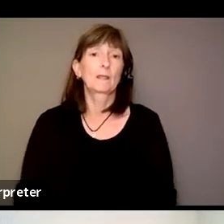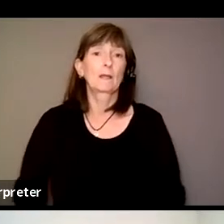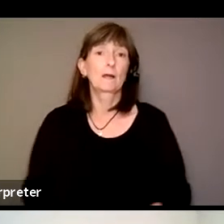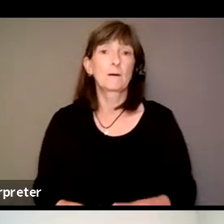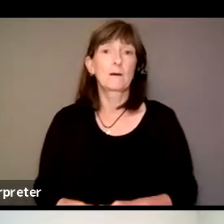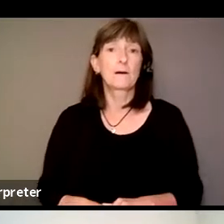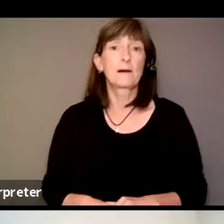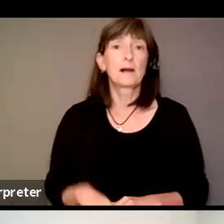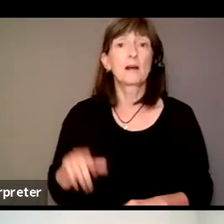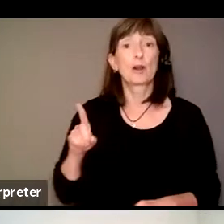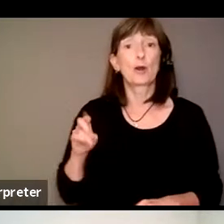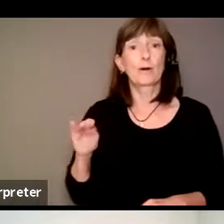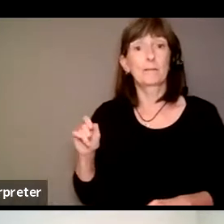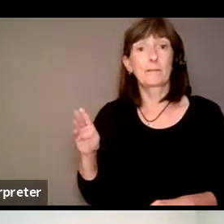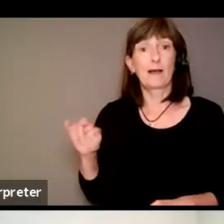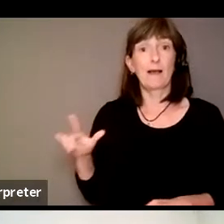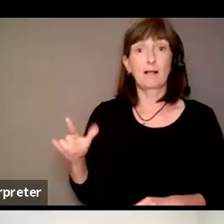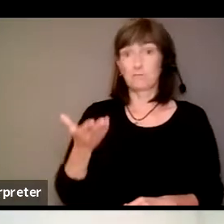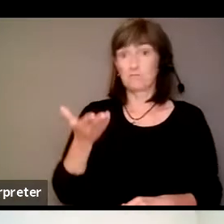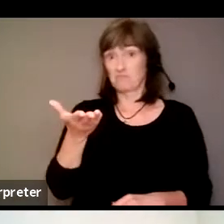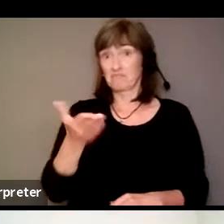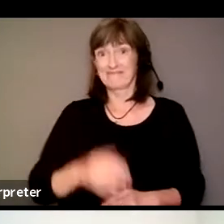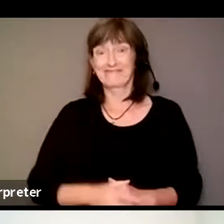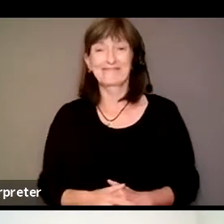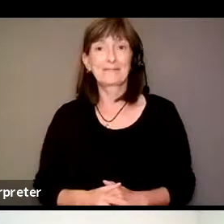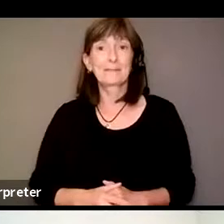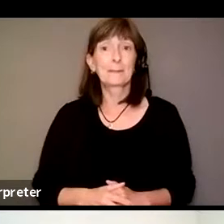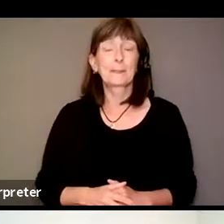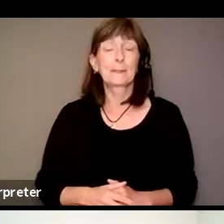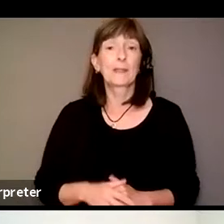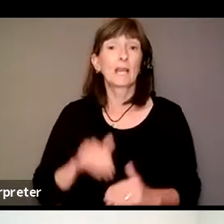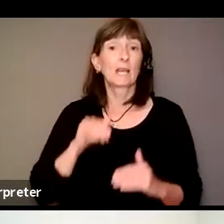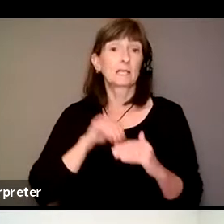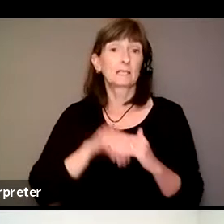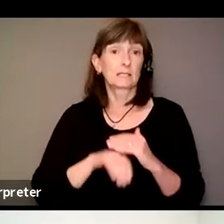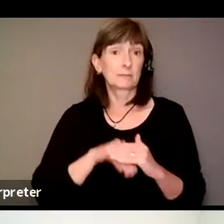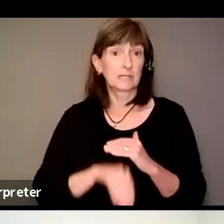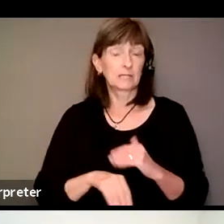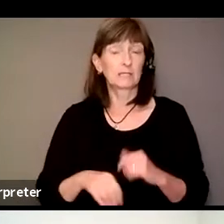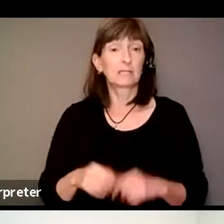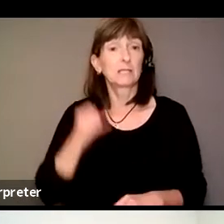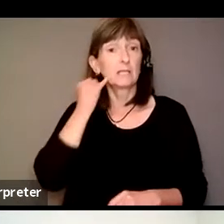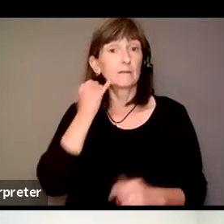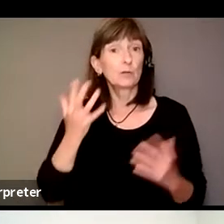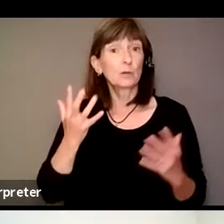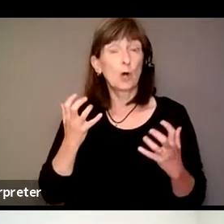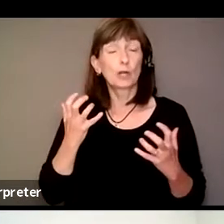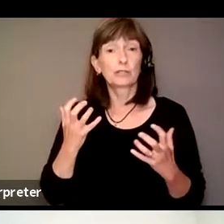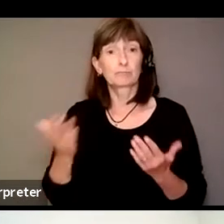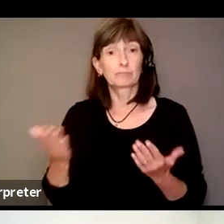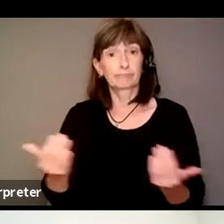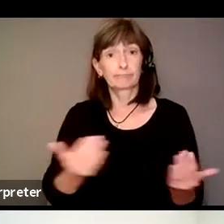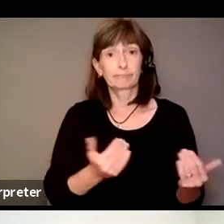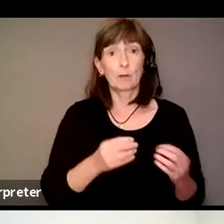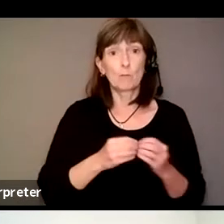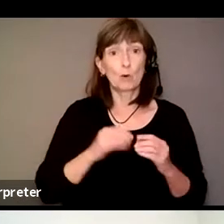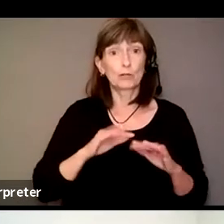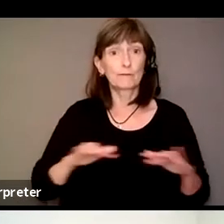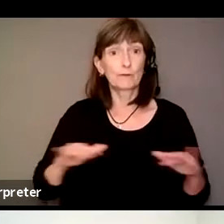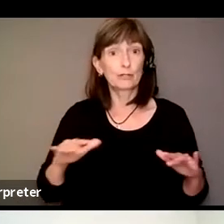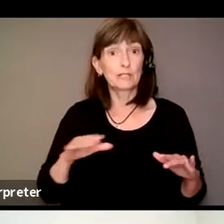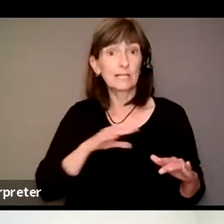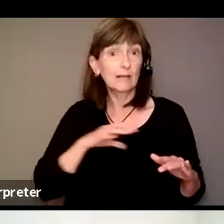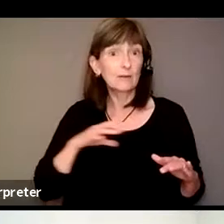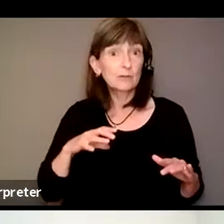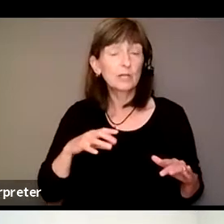I can speak to that. Yep, go ahead, Laura. So accessibility. So when you want to encourage diversity on councils, you need to make council